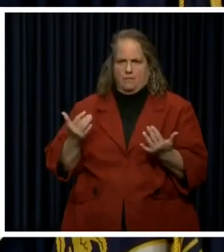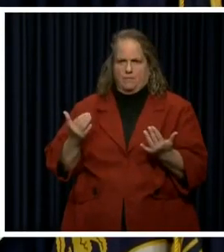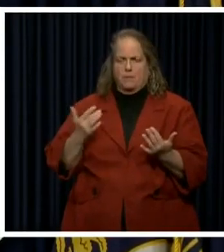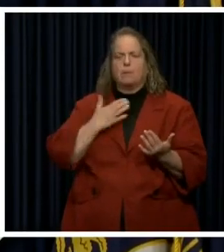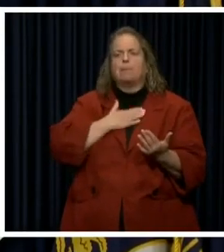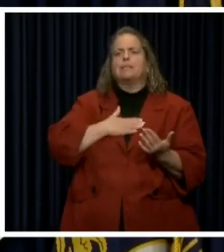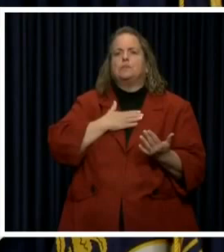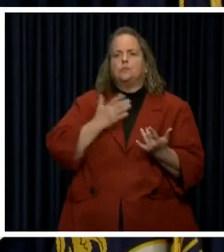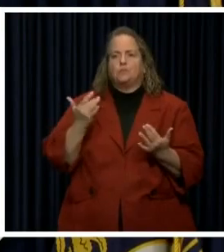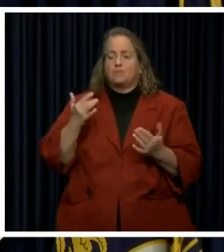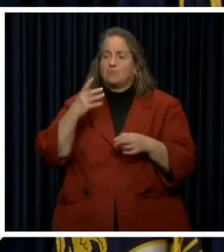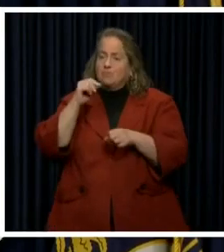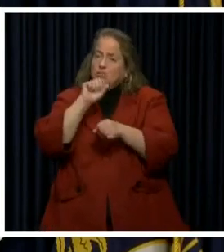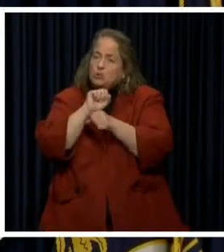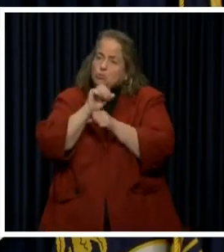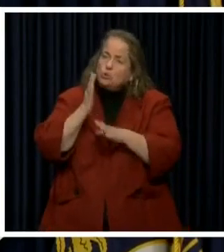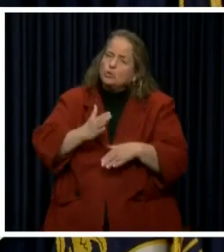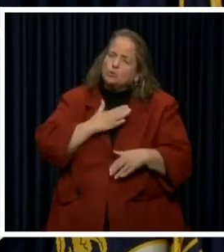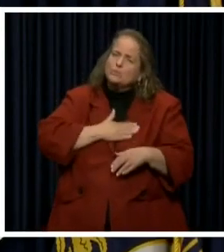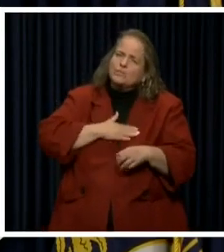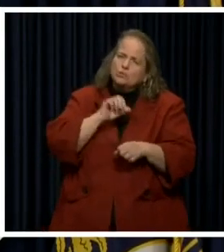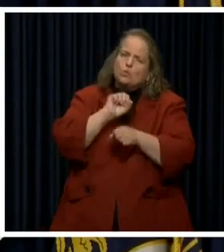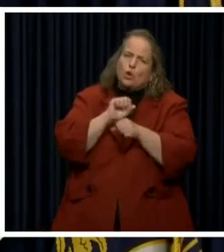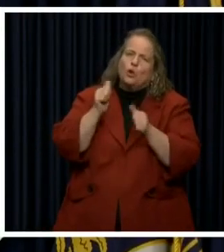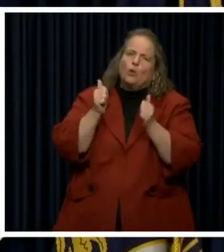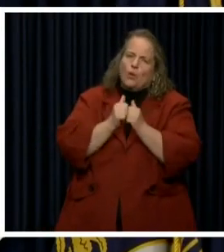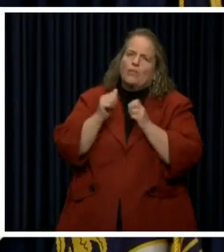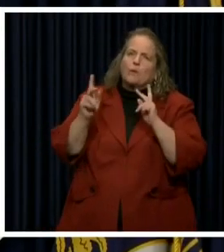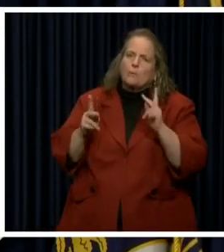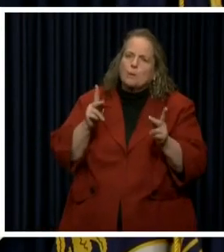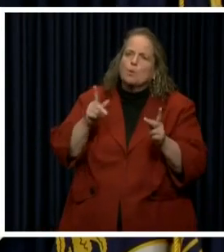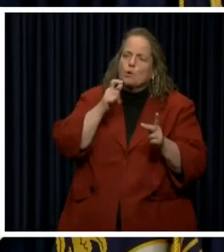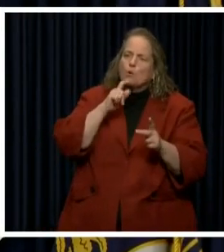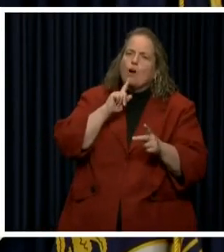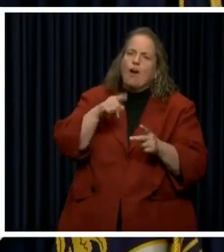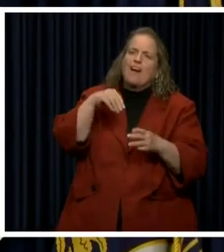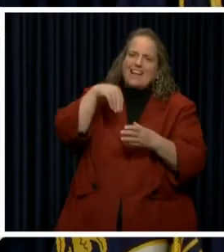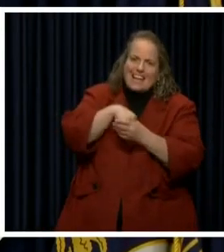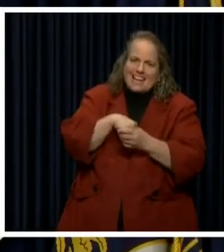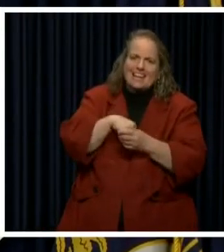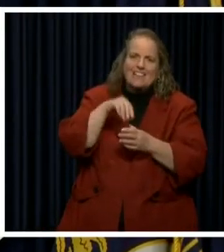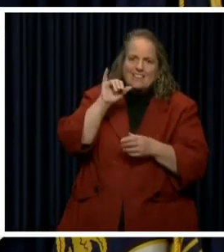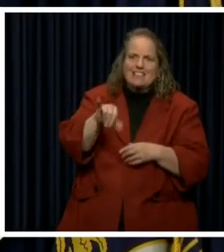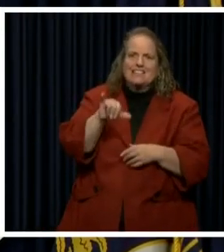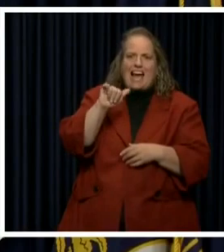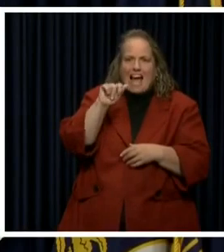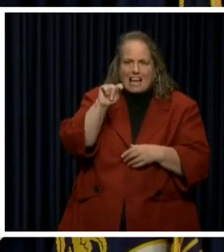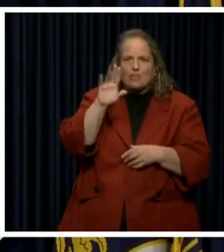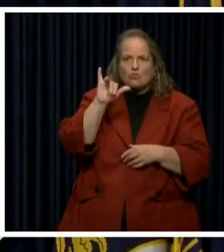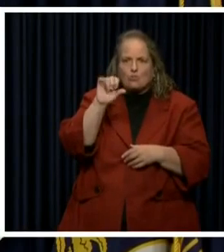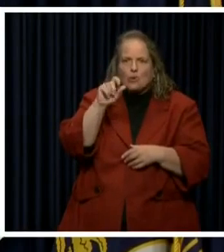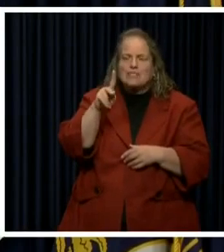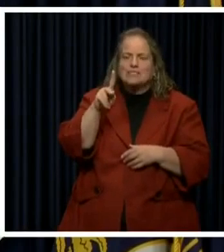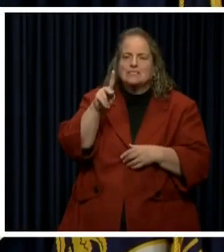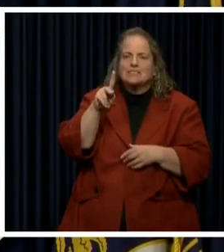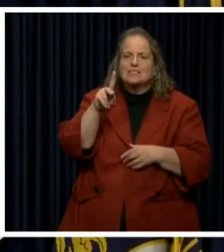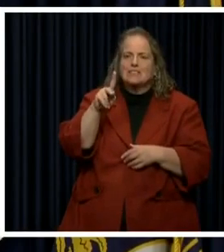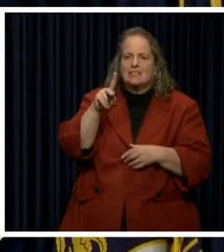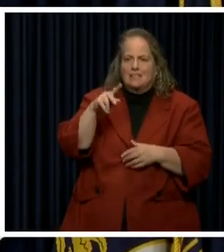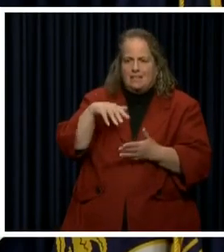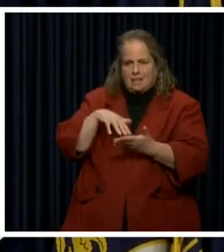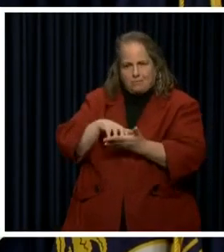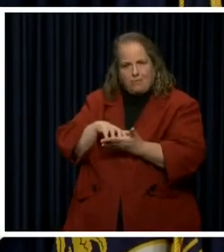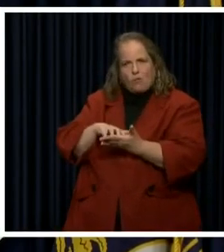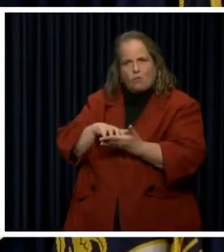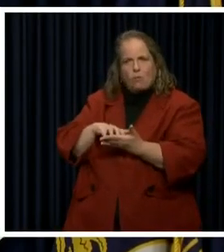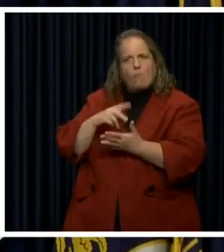And employers, please work with folks that are in these at-risk populations. When we talk